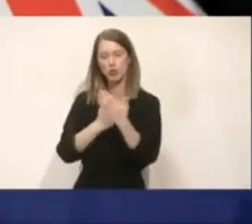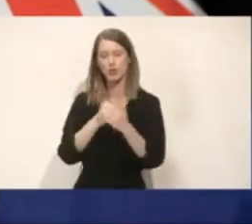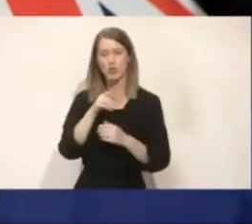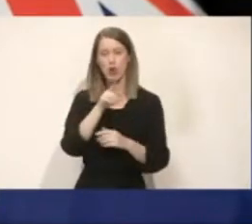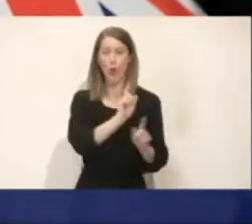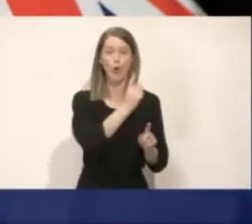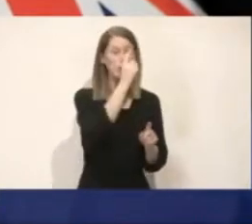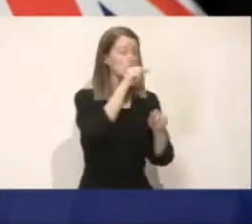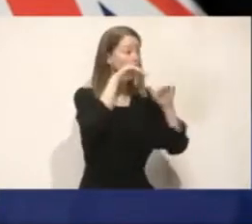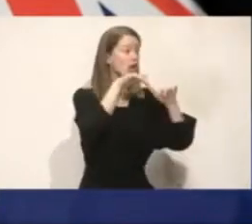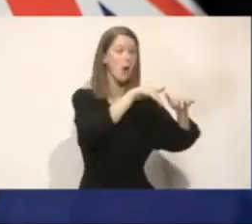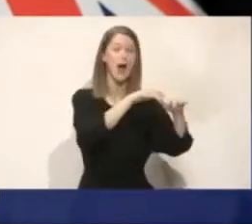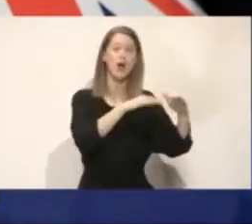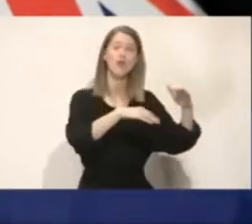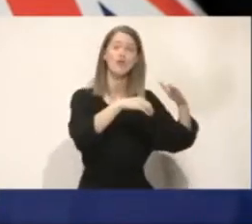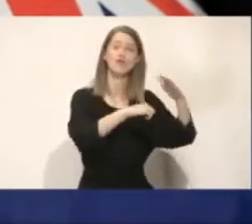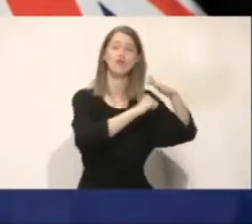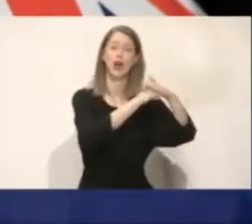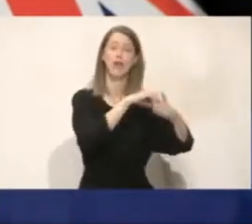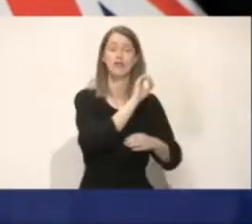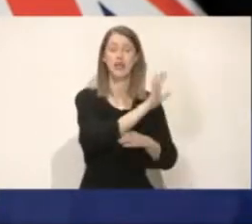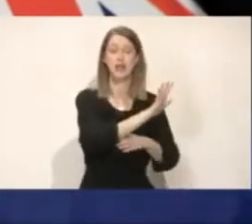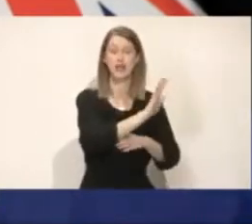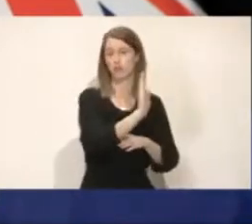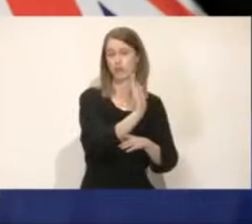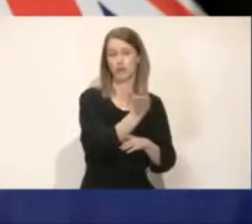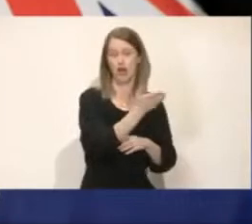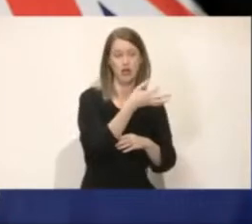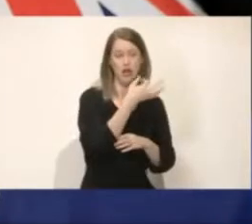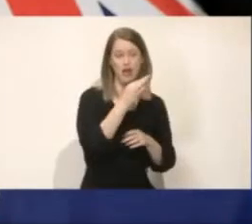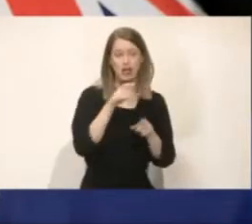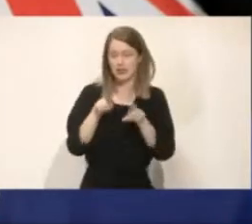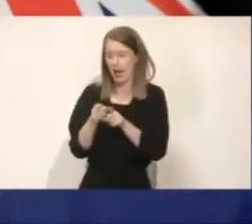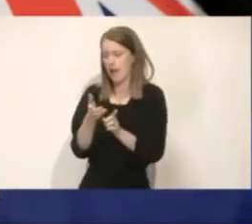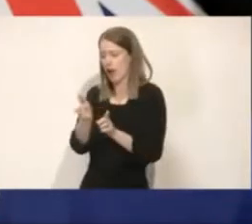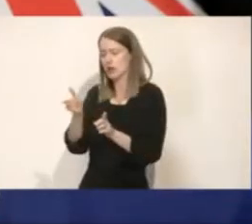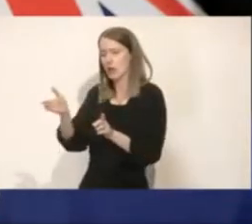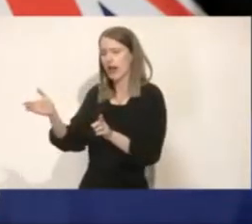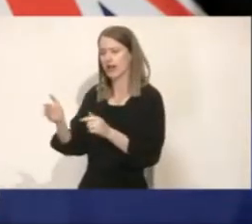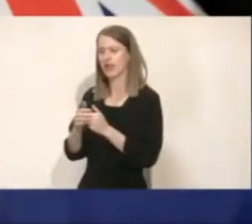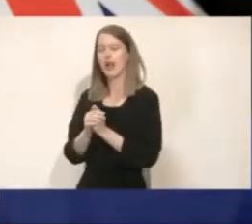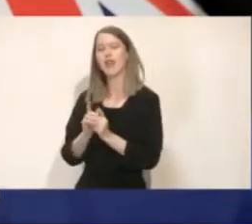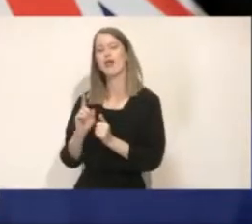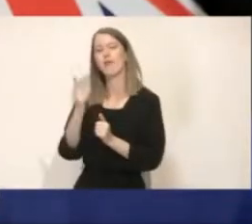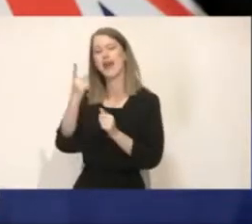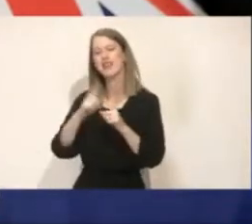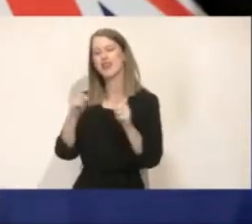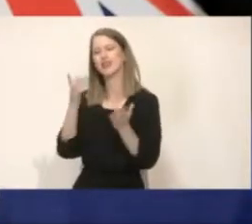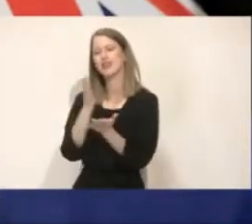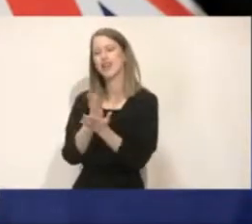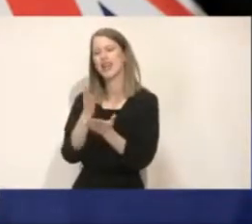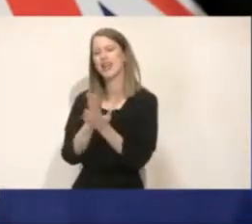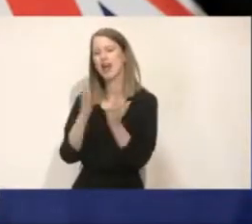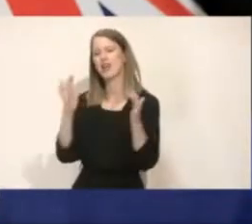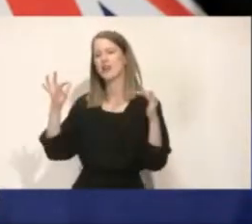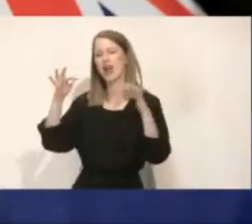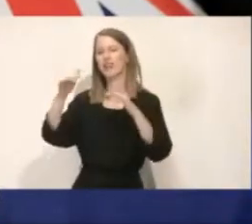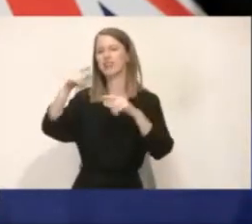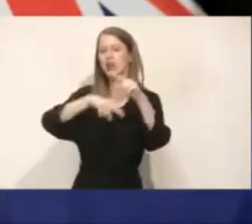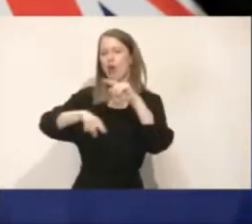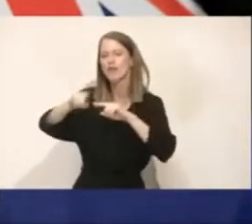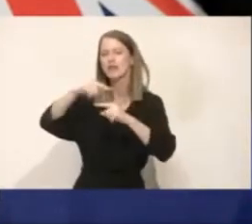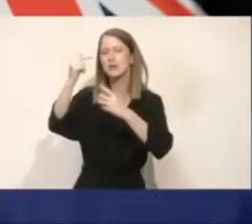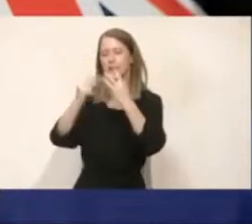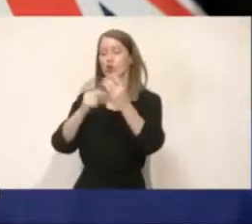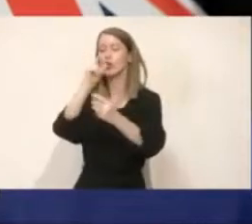out in Auckland, they're in groups of 10 in hospitality venues, the same elsewhere. So the main difference is really these larger gatherings, and hence, you